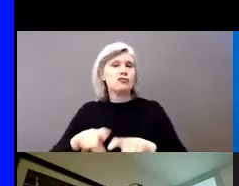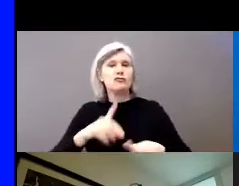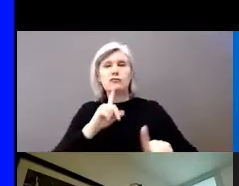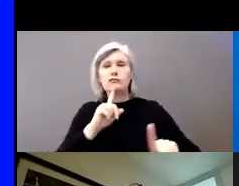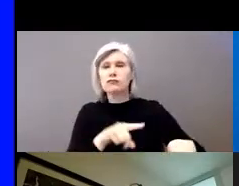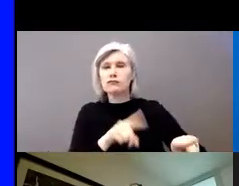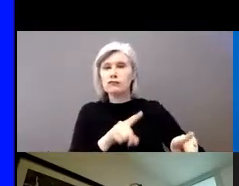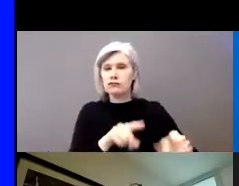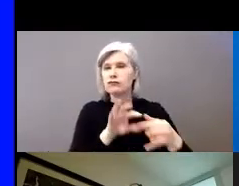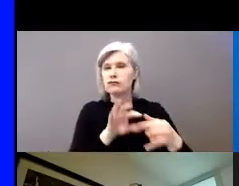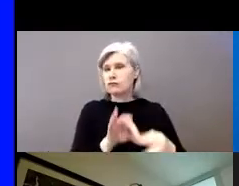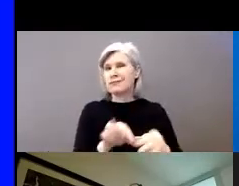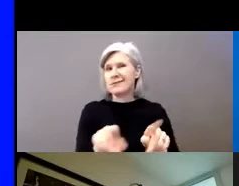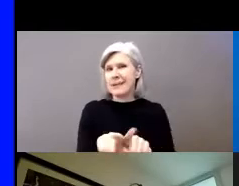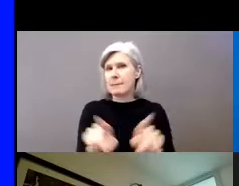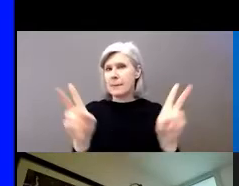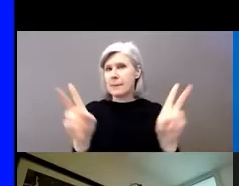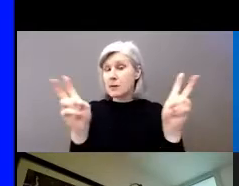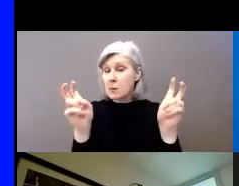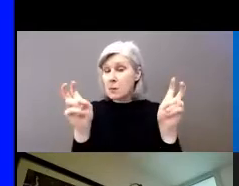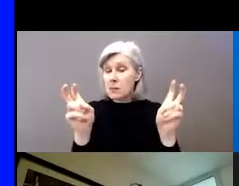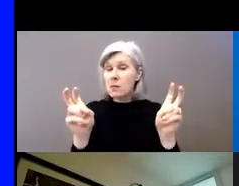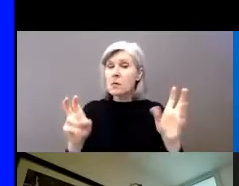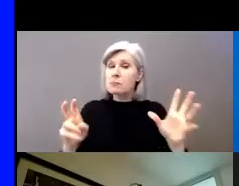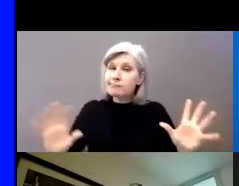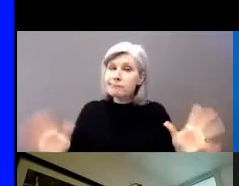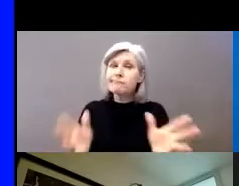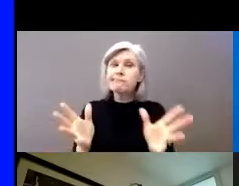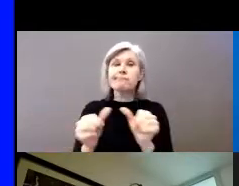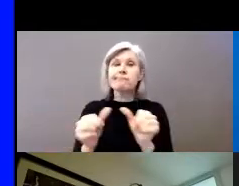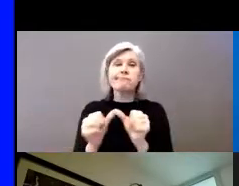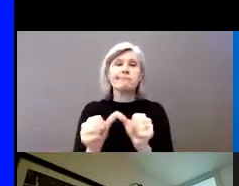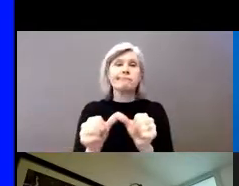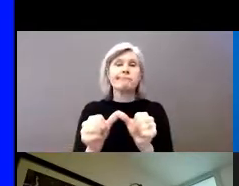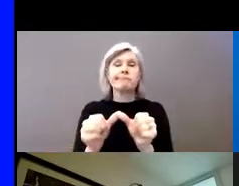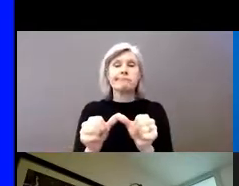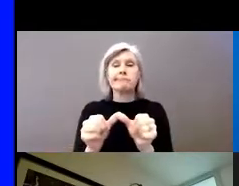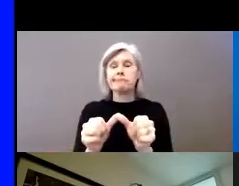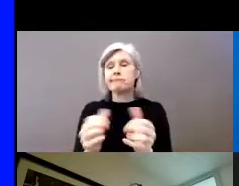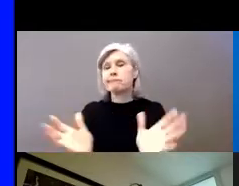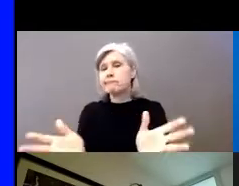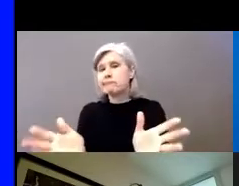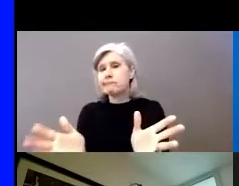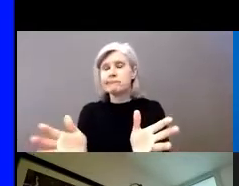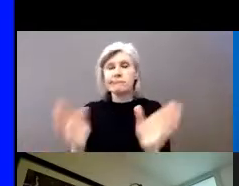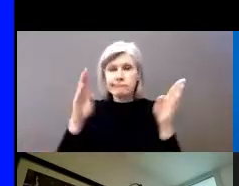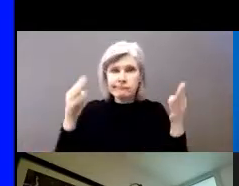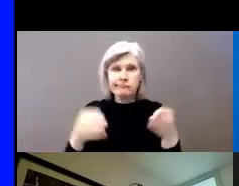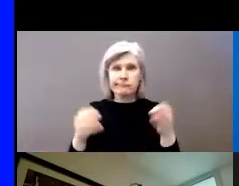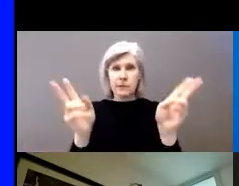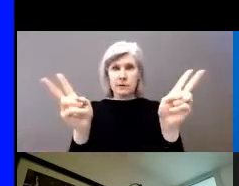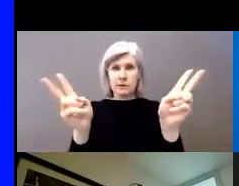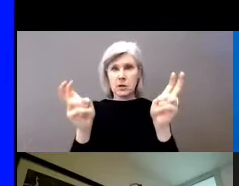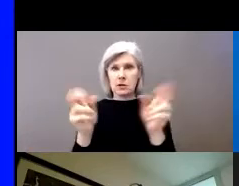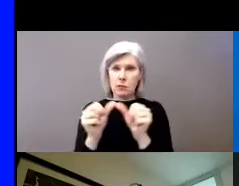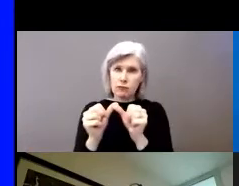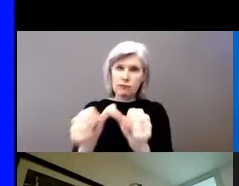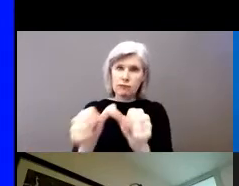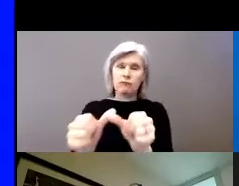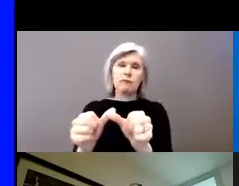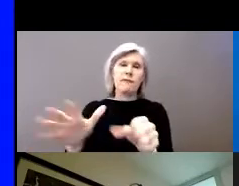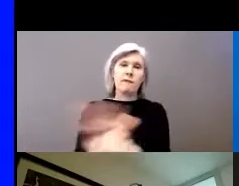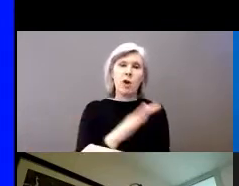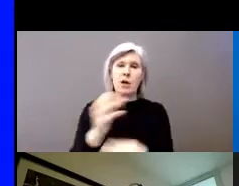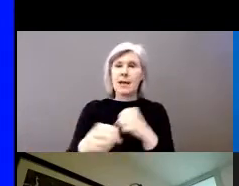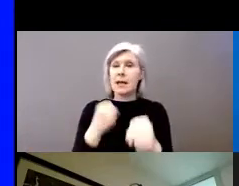help maintain the conversation throughout the entire year and moving forward. We won't be able to tackle ageism unless we're all in it together